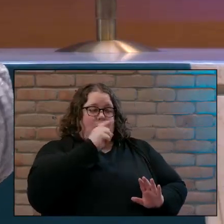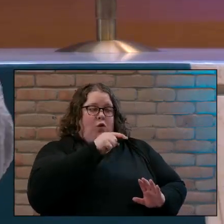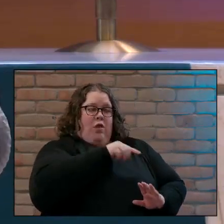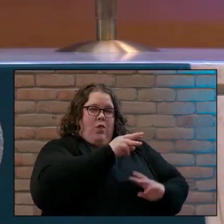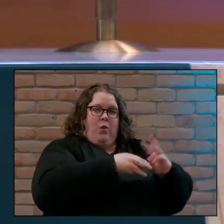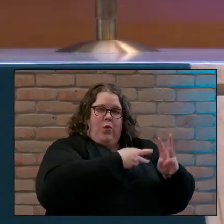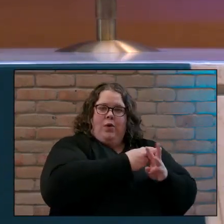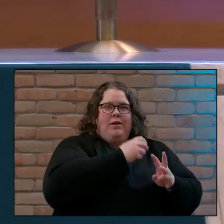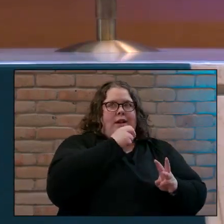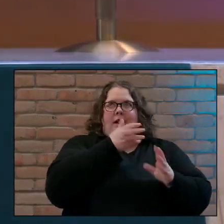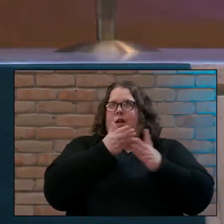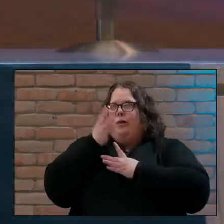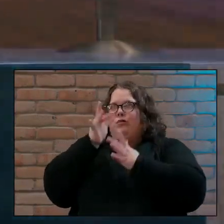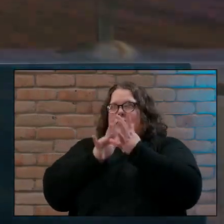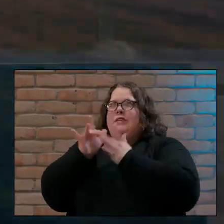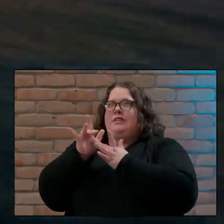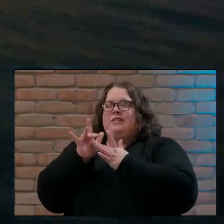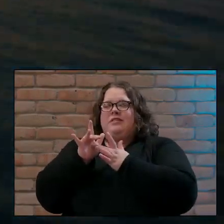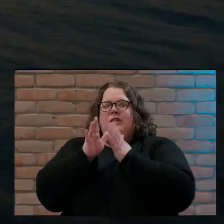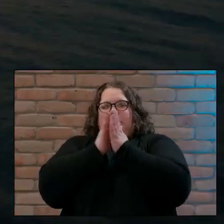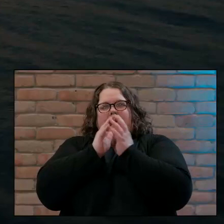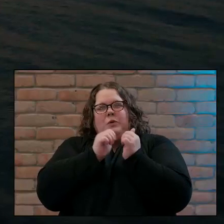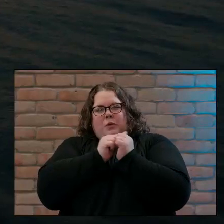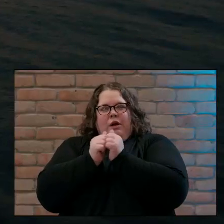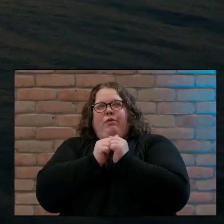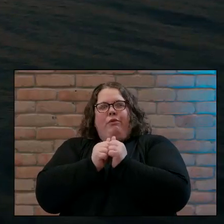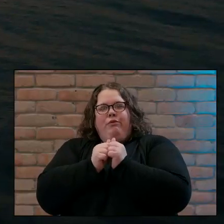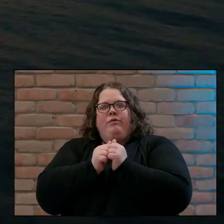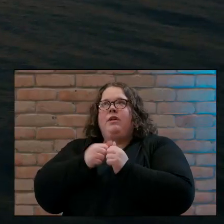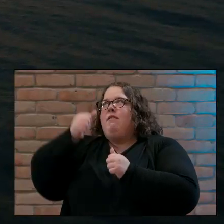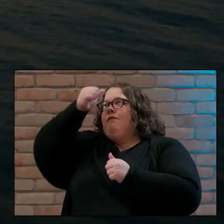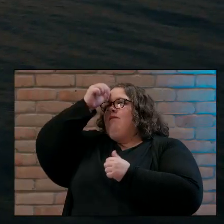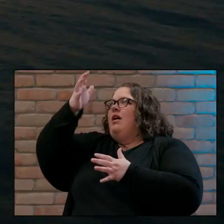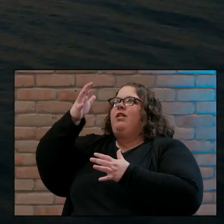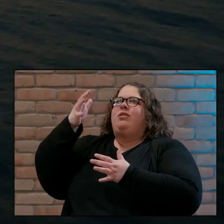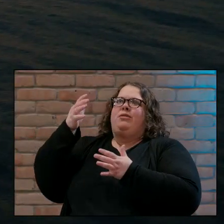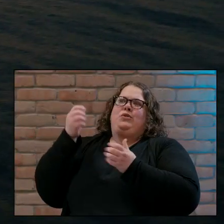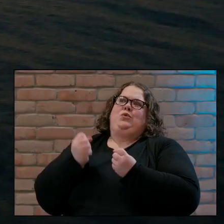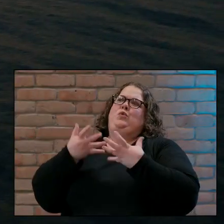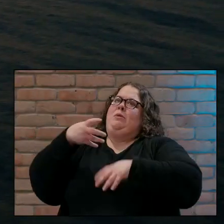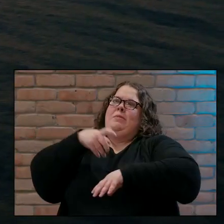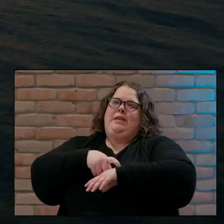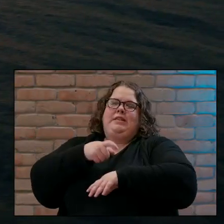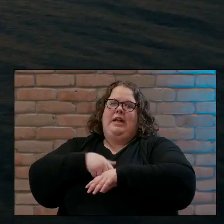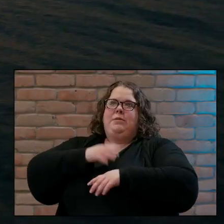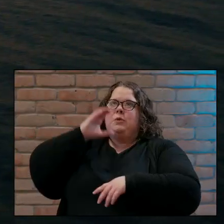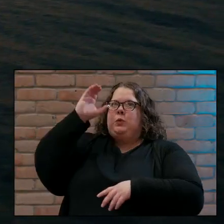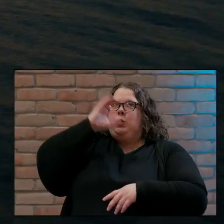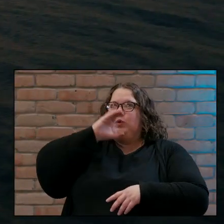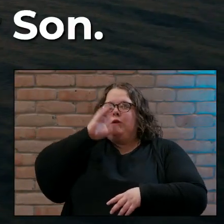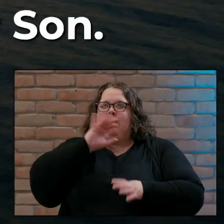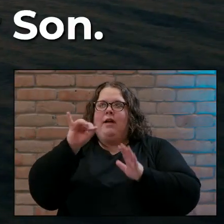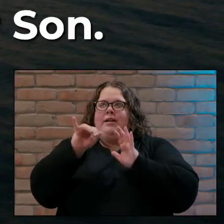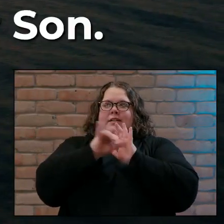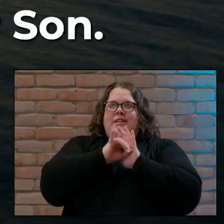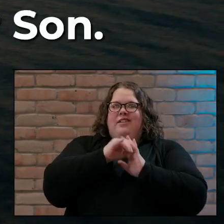We pray together. Father, far too often we seek out identity in something other than